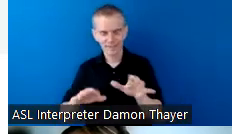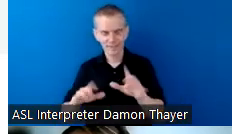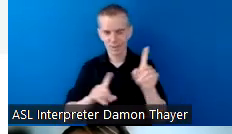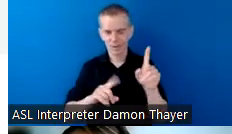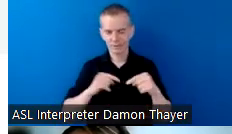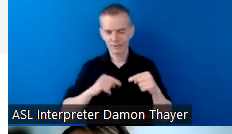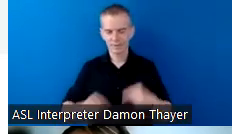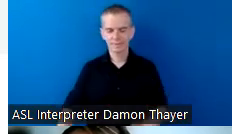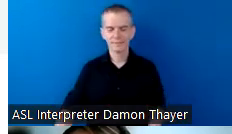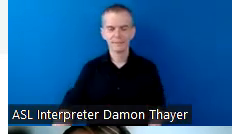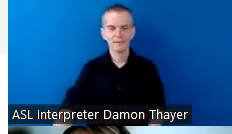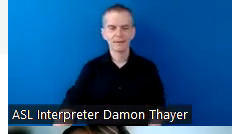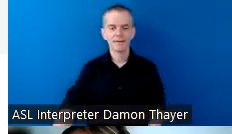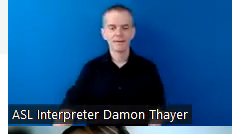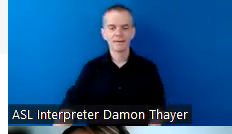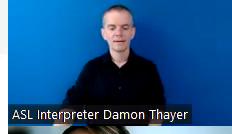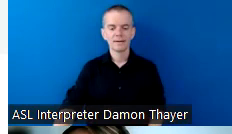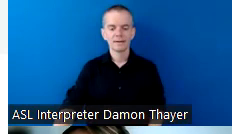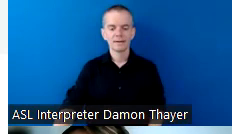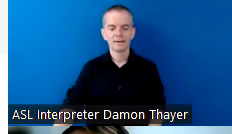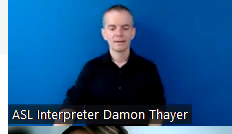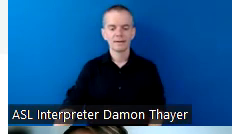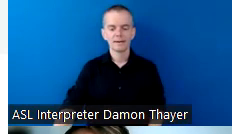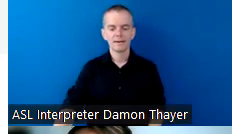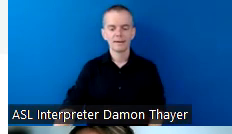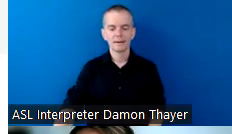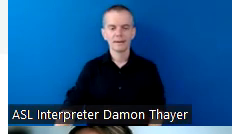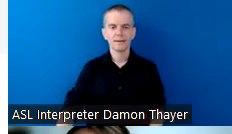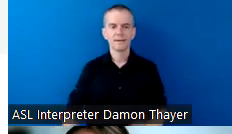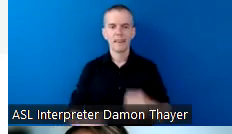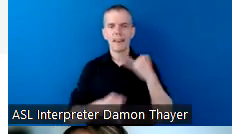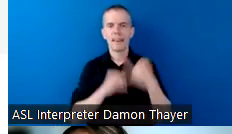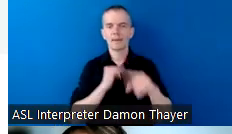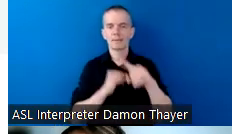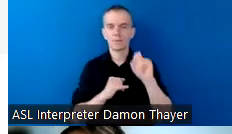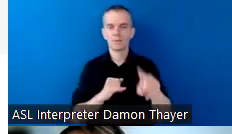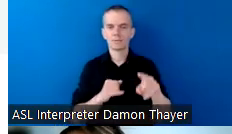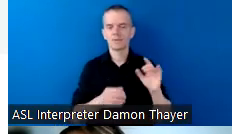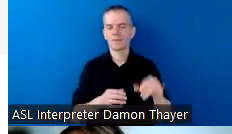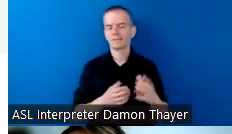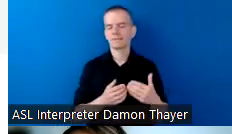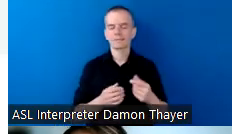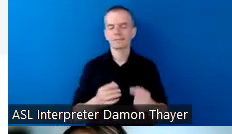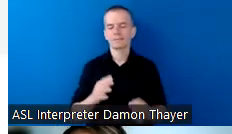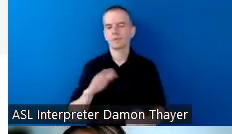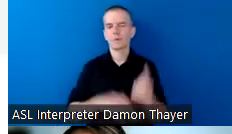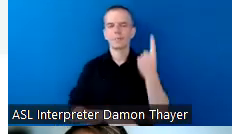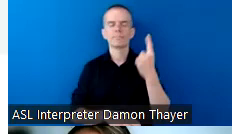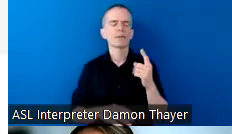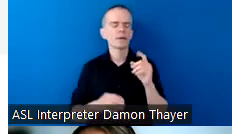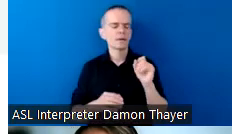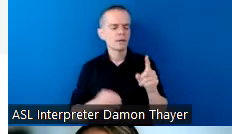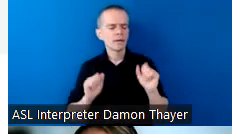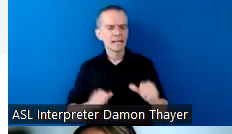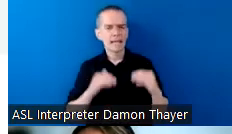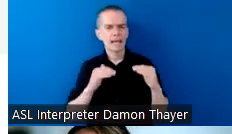back. And looks like I'm going to start with the last question just because it'll be easier to navigate. So the last question we got in is, can peers help with